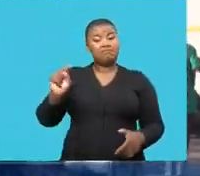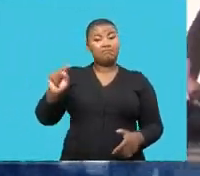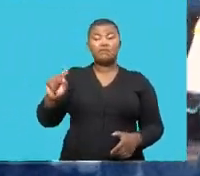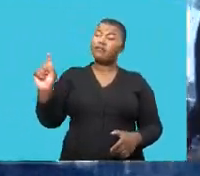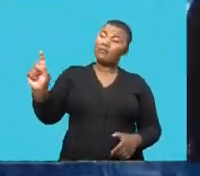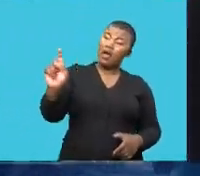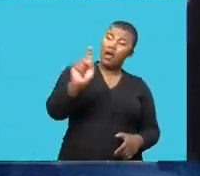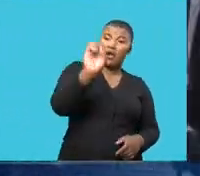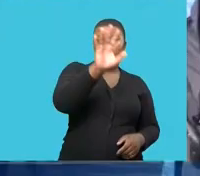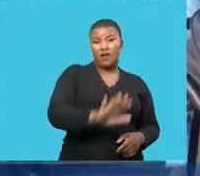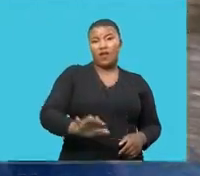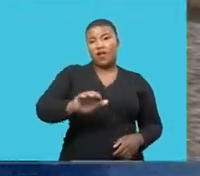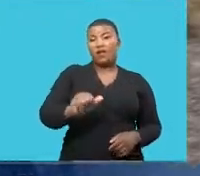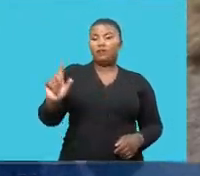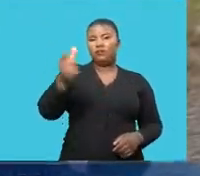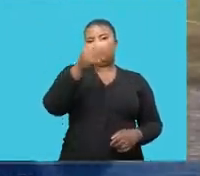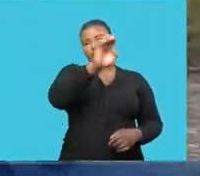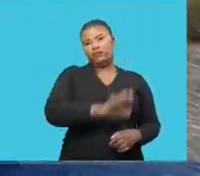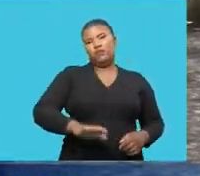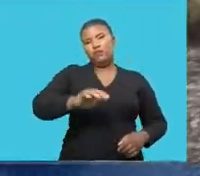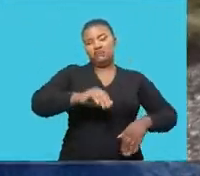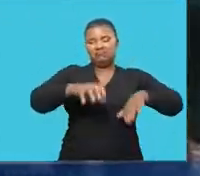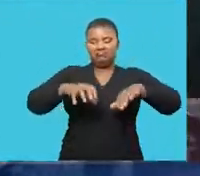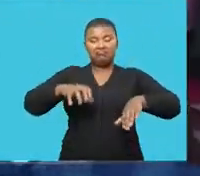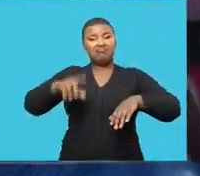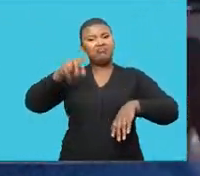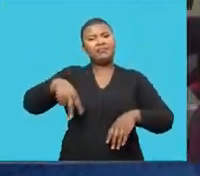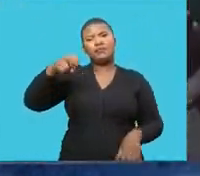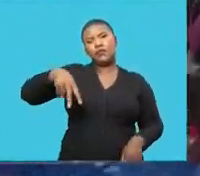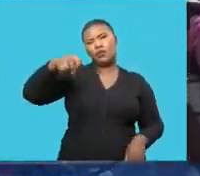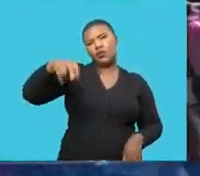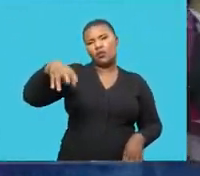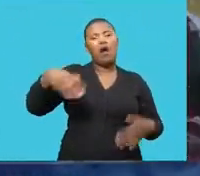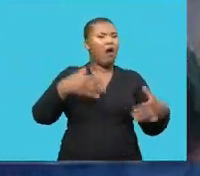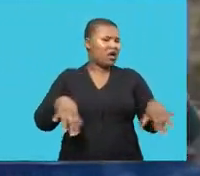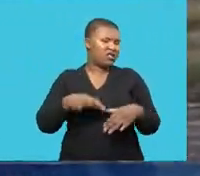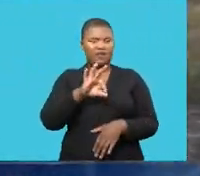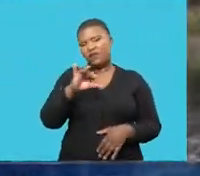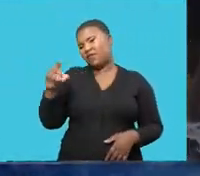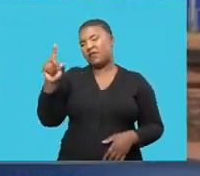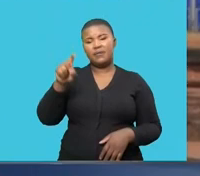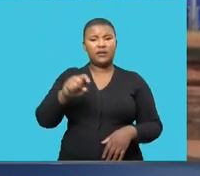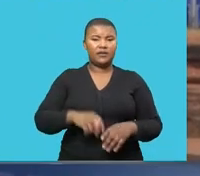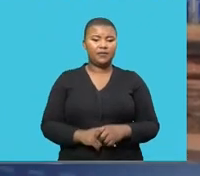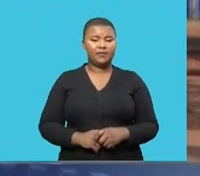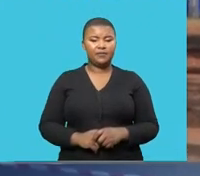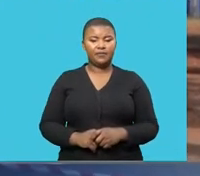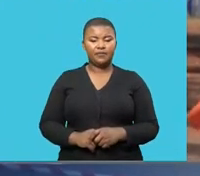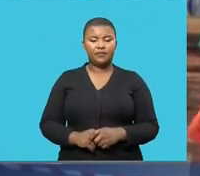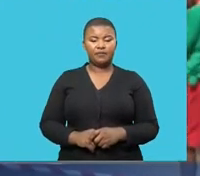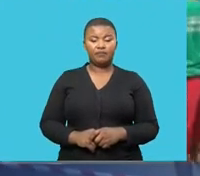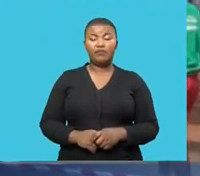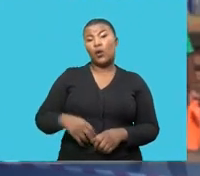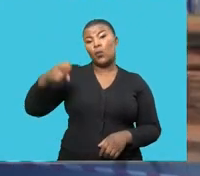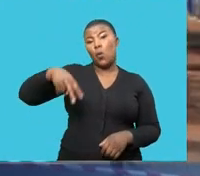South Africans from all walks of life to work physical activity into their everyday routine. Walking 10